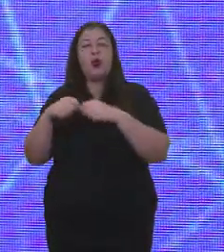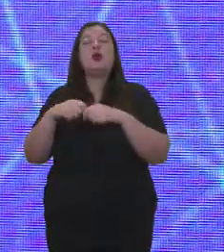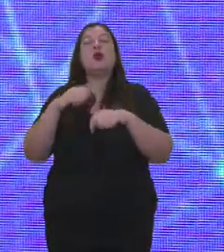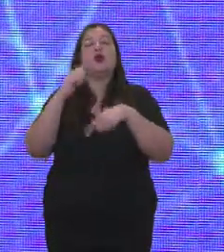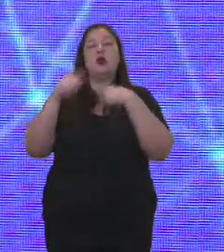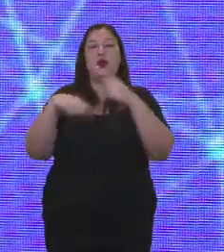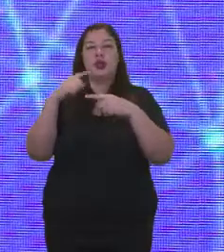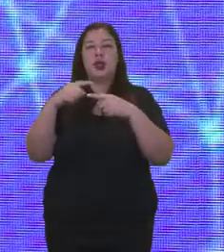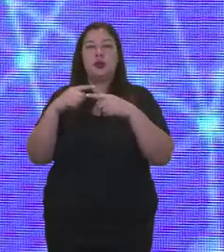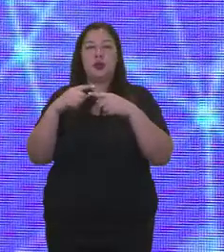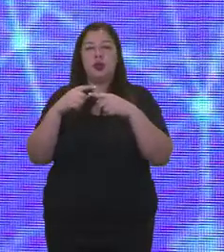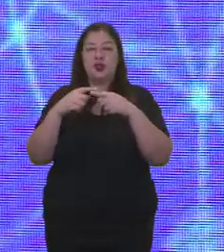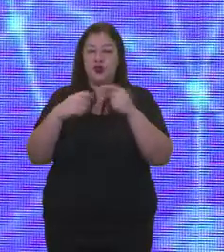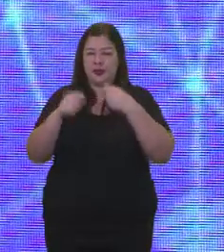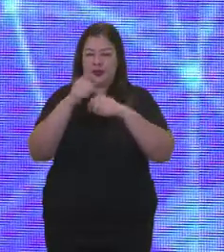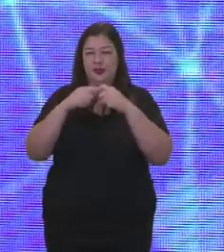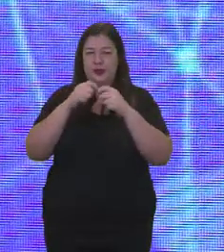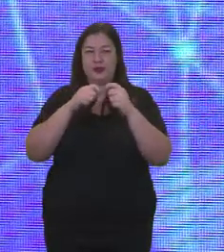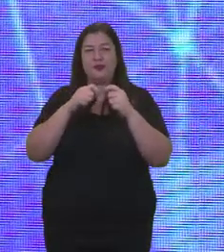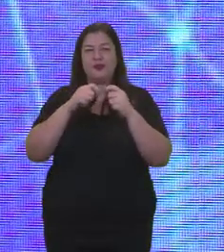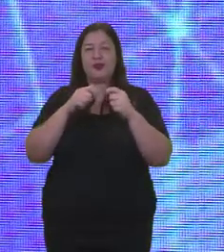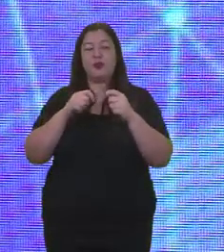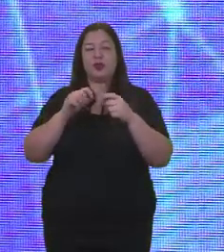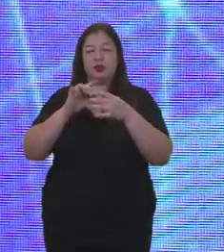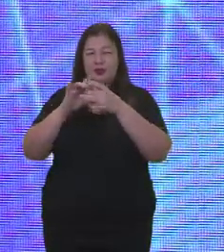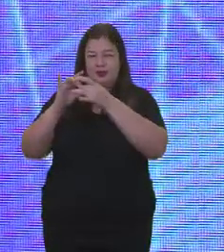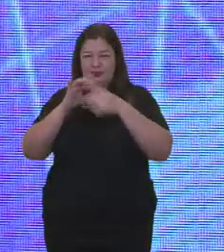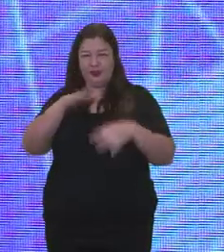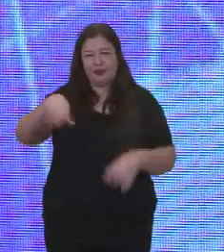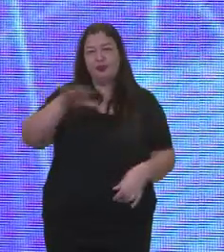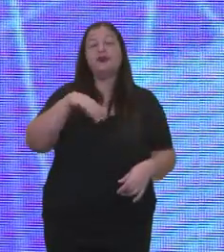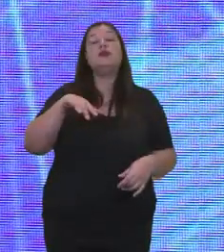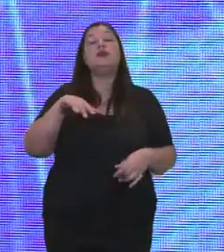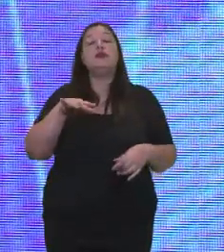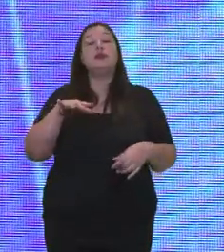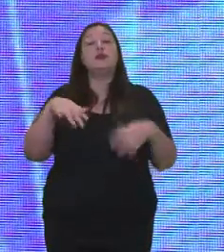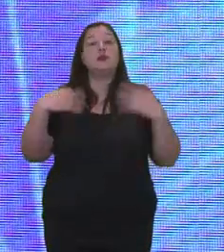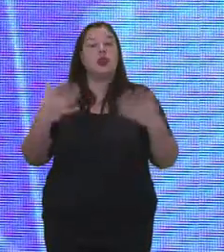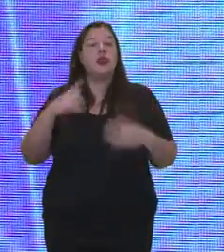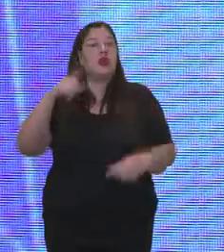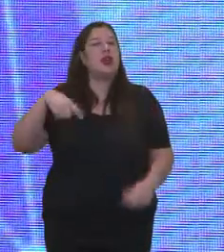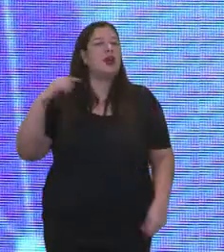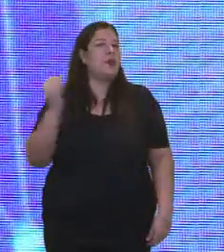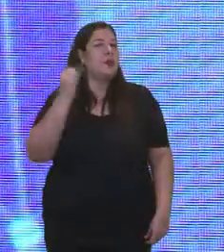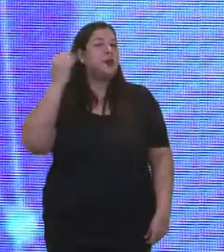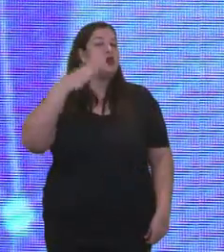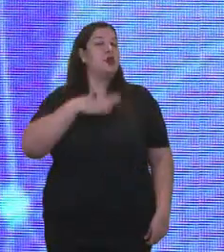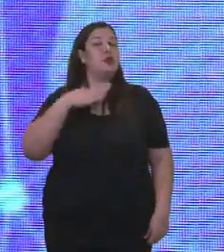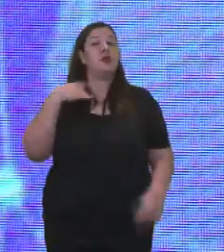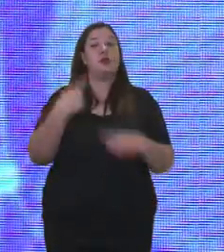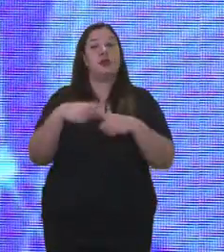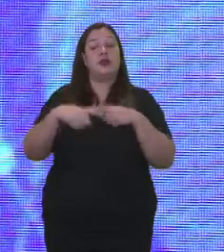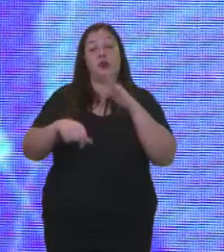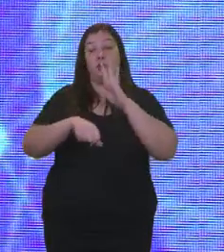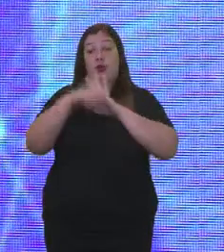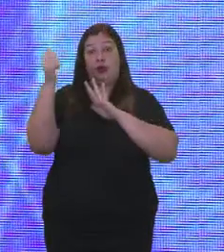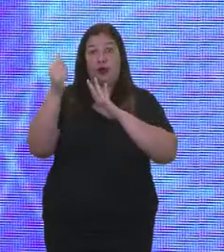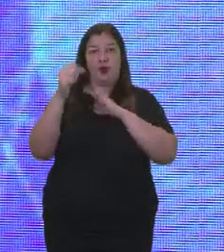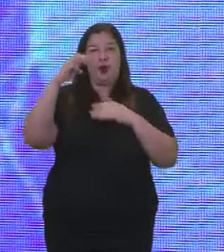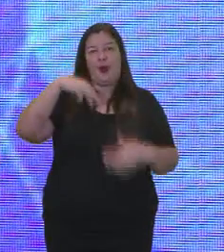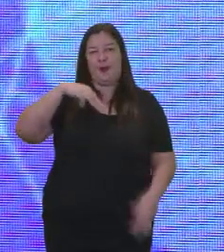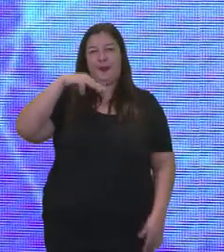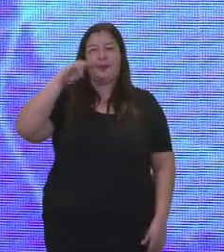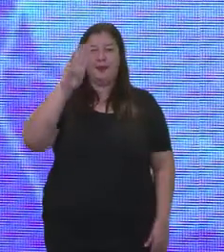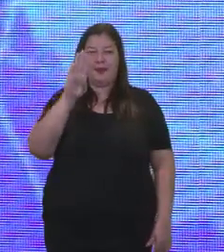then CFO of the business units of contact lenses. And that was very important for me because it was my first